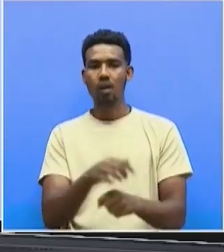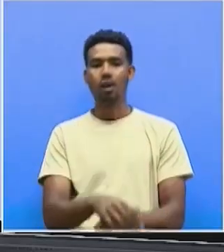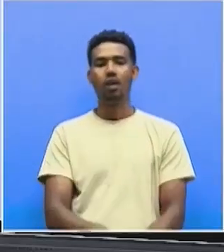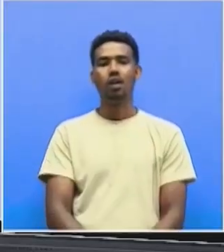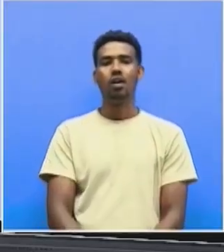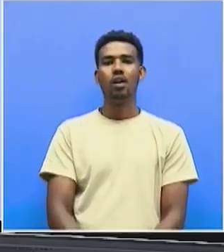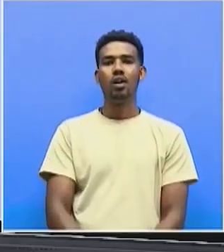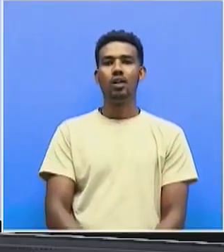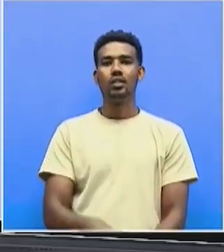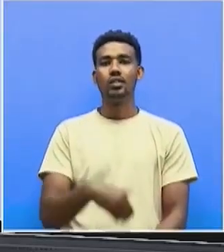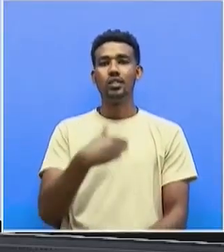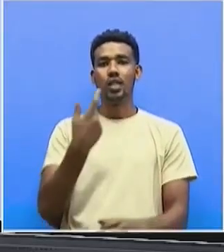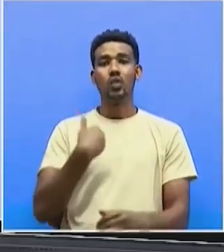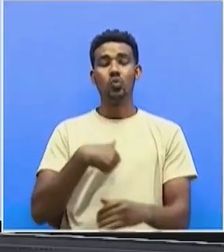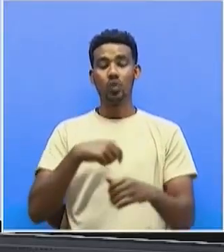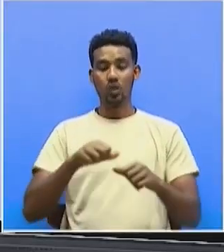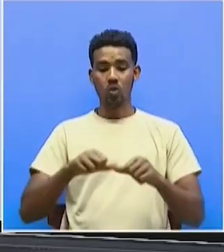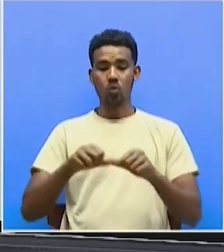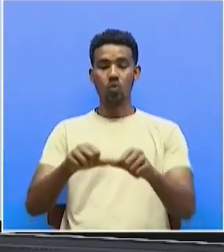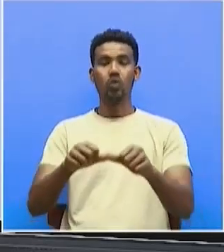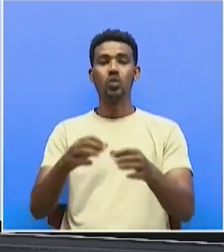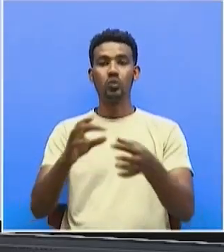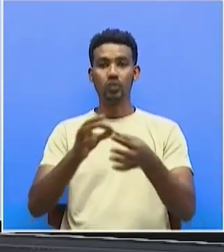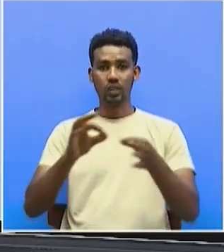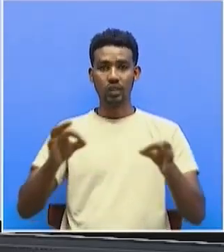We can continue the sentence, but for now,